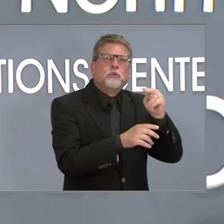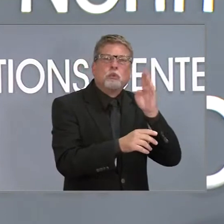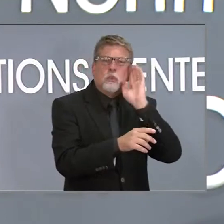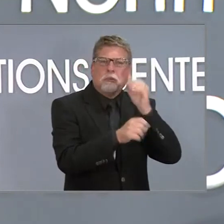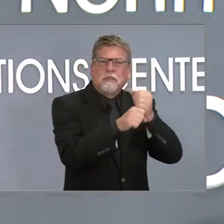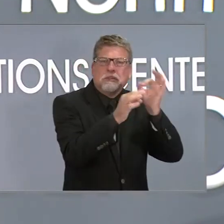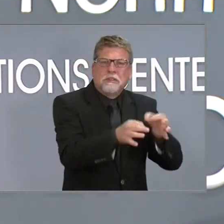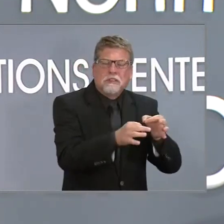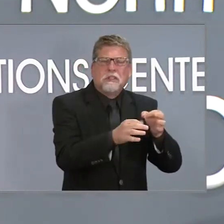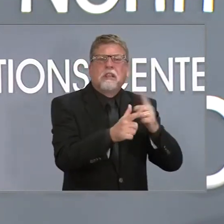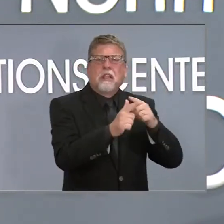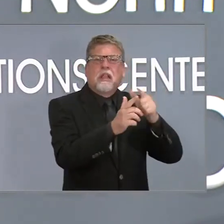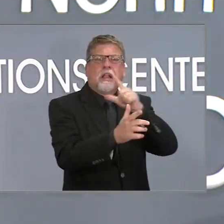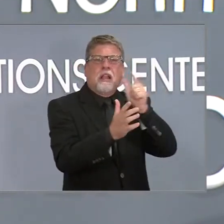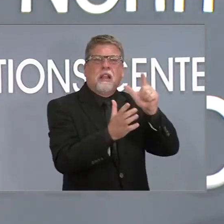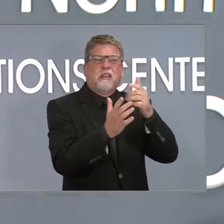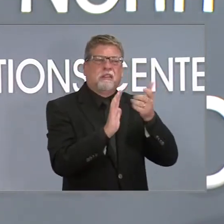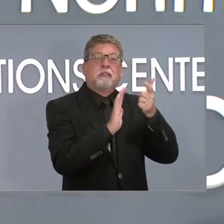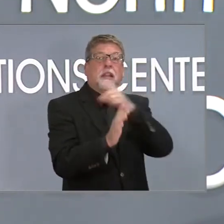do you see this as the